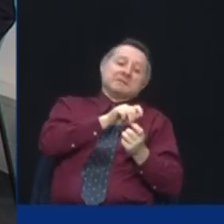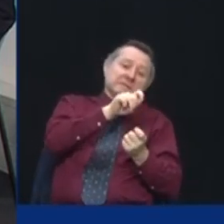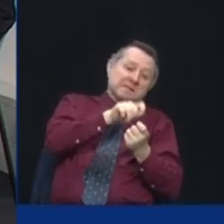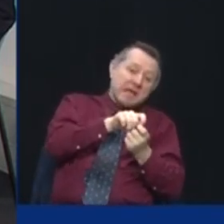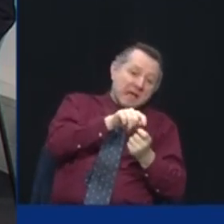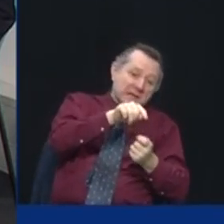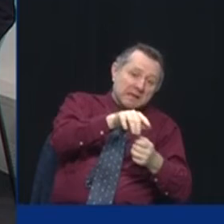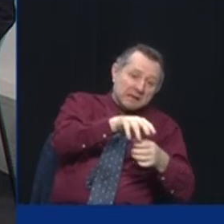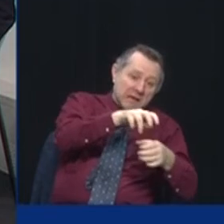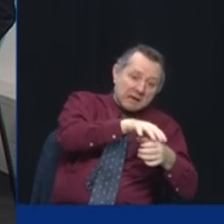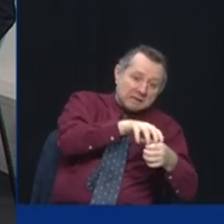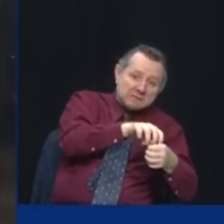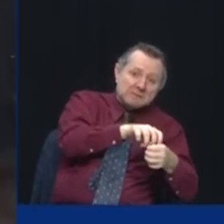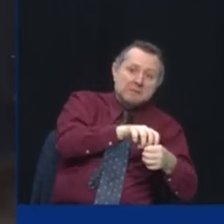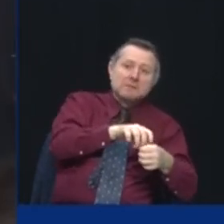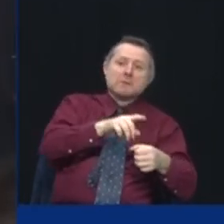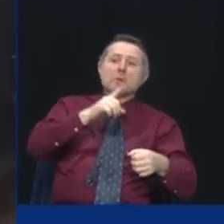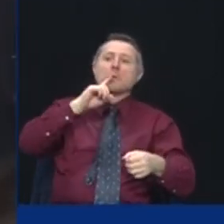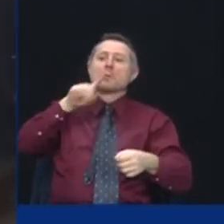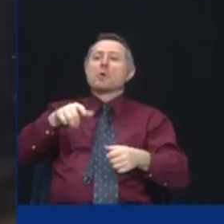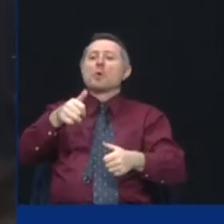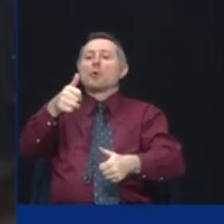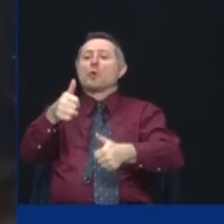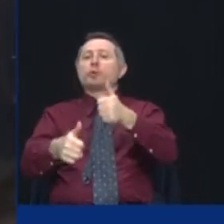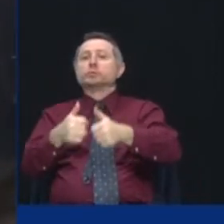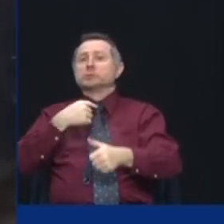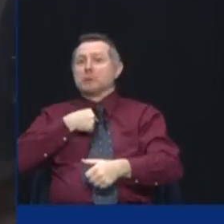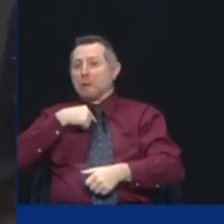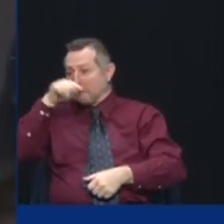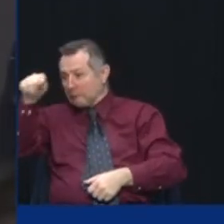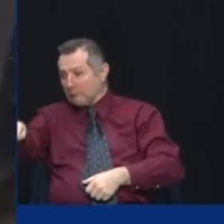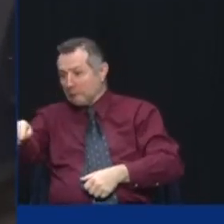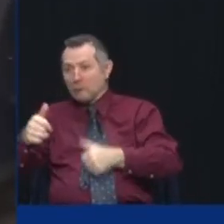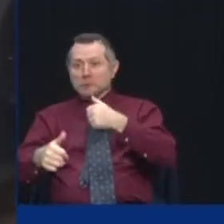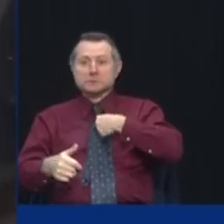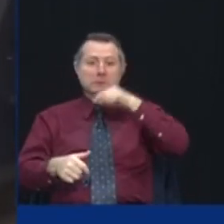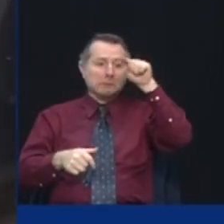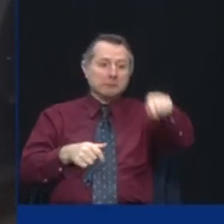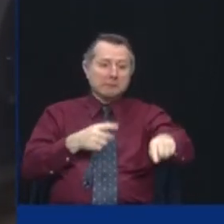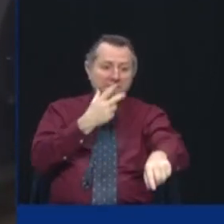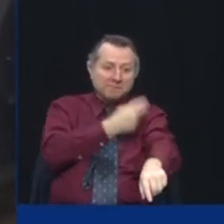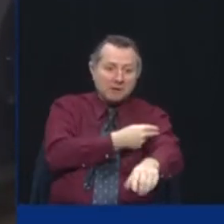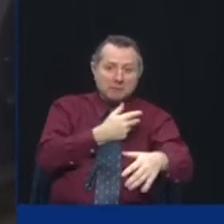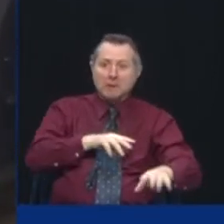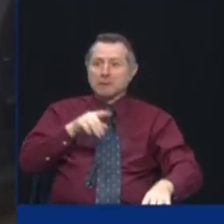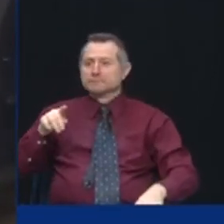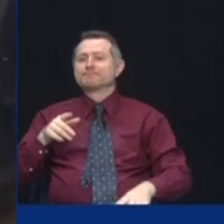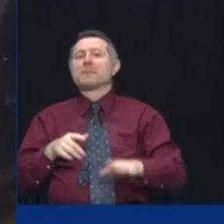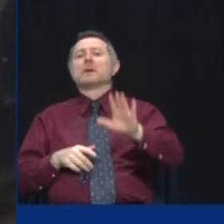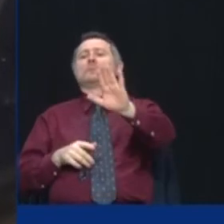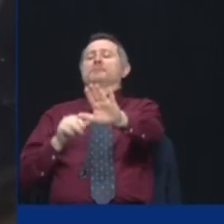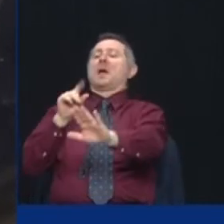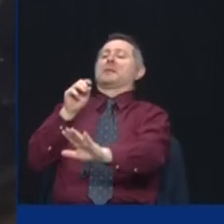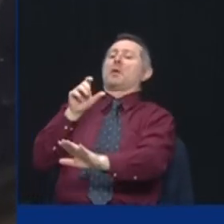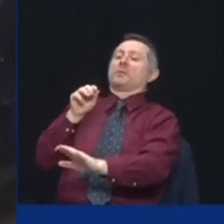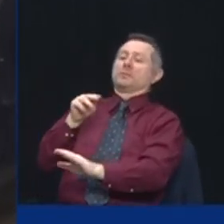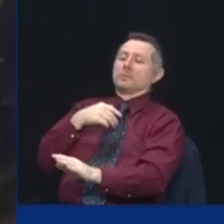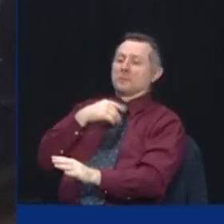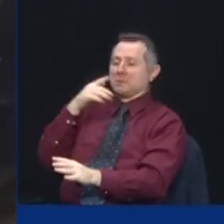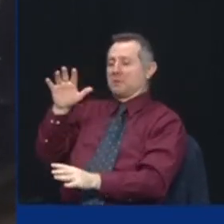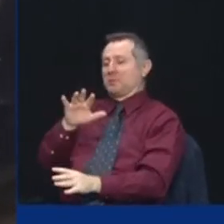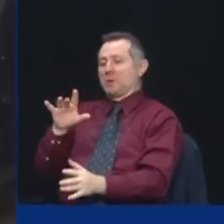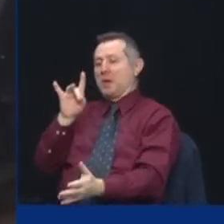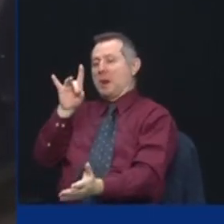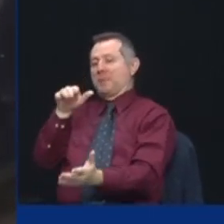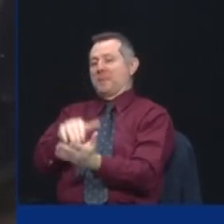my status? Yes, so we're limited to about, right now, we're limited to about 8,500 tickets. If you take out the holds